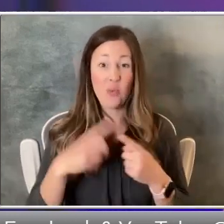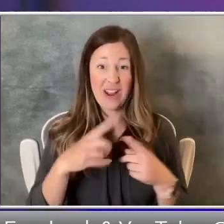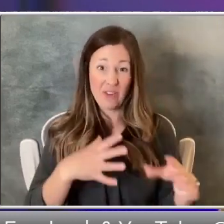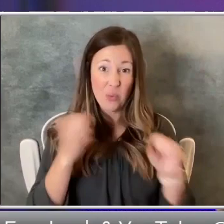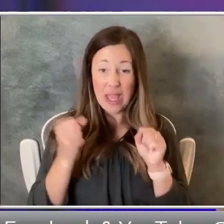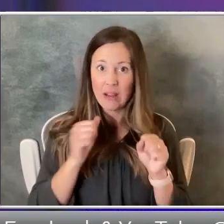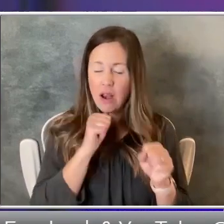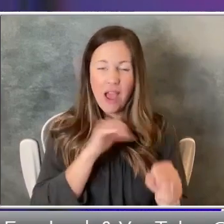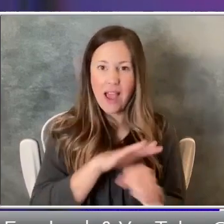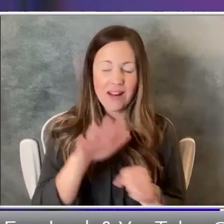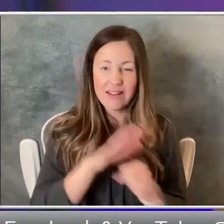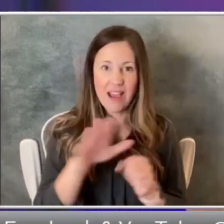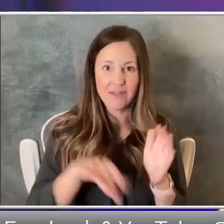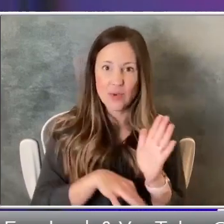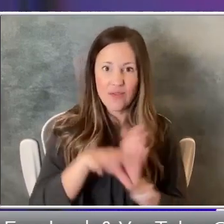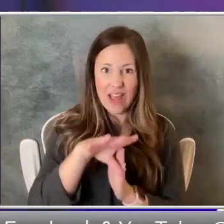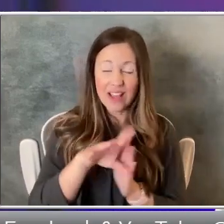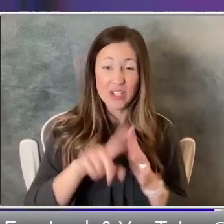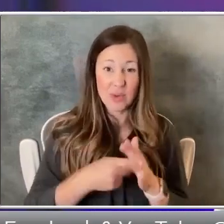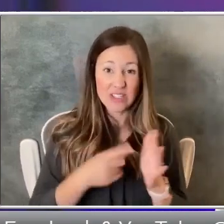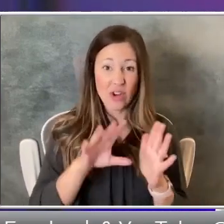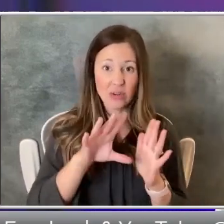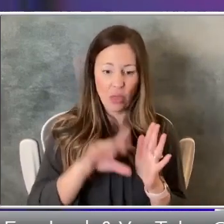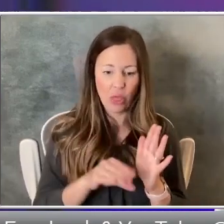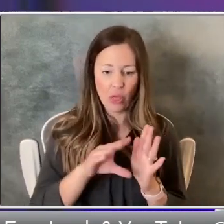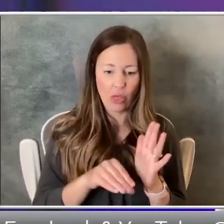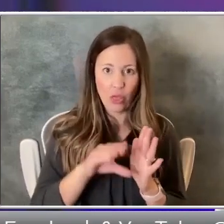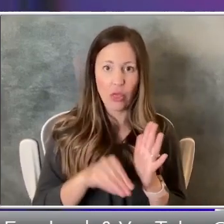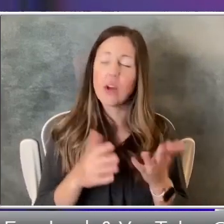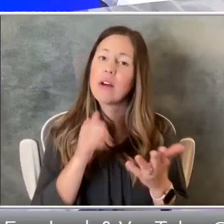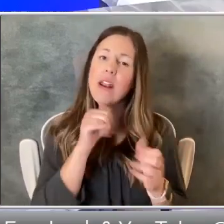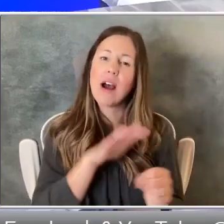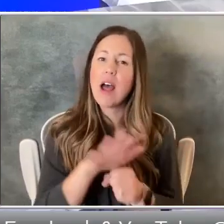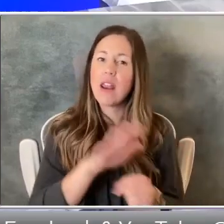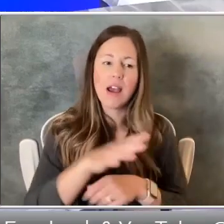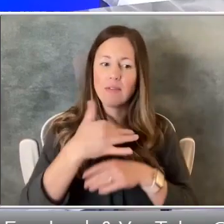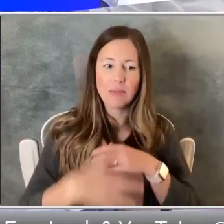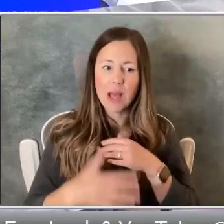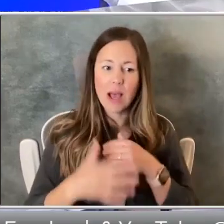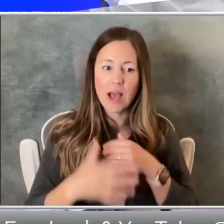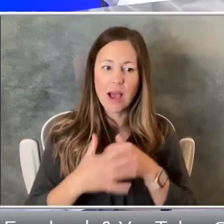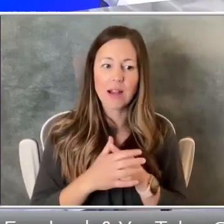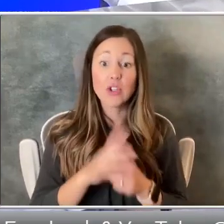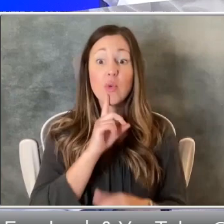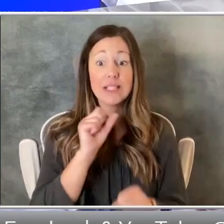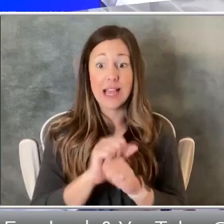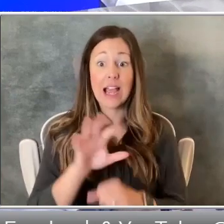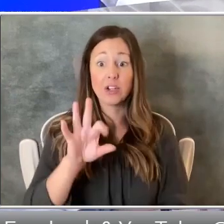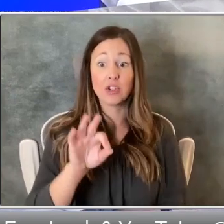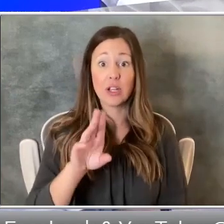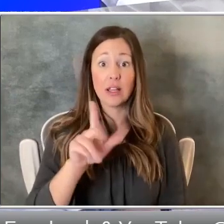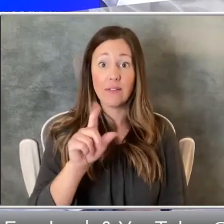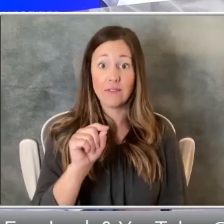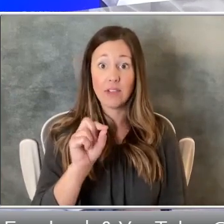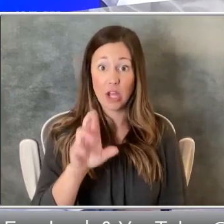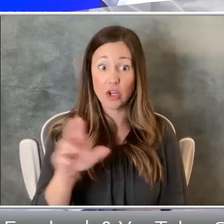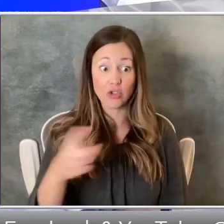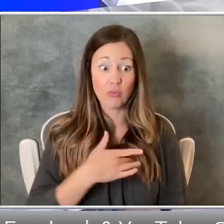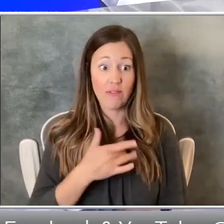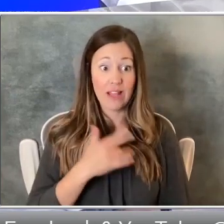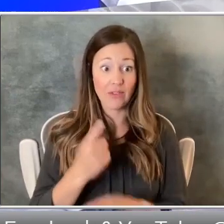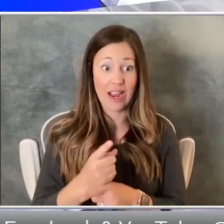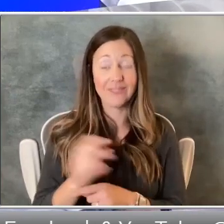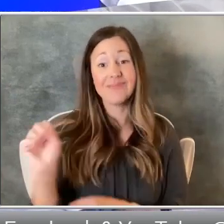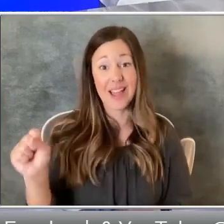beforehand. So it starts beating without as much blood volume in the chamber itself. So it's actually the flutter that she was feeling that she described. Yeah, it's just super fast. So we